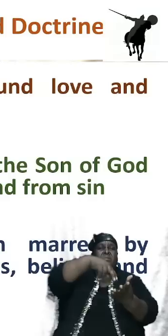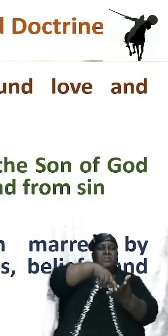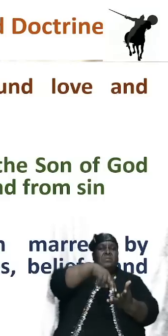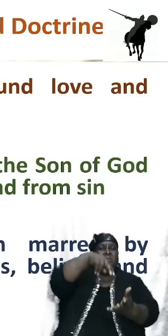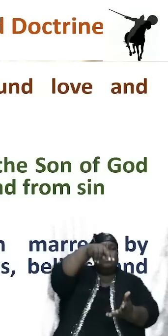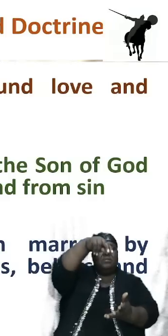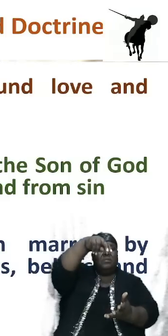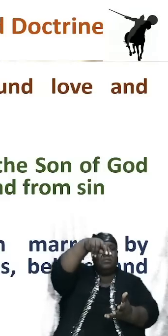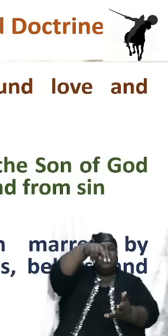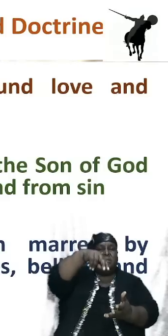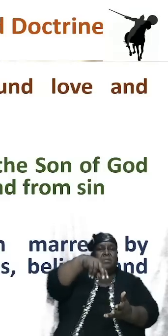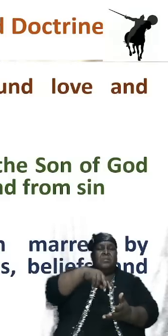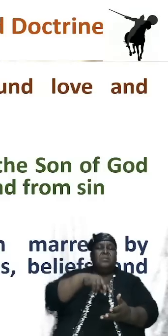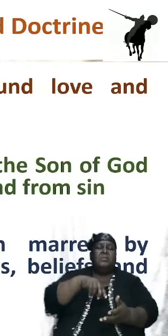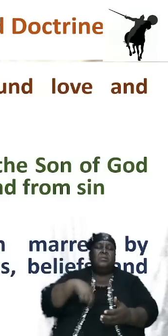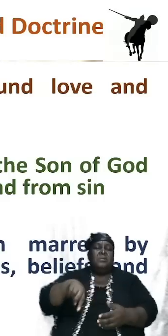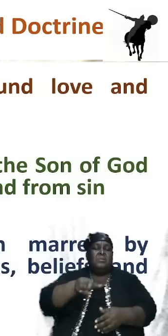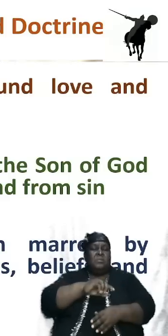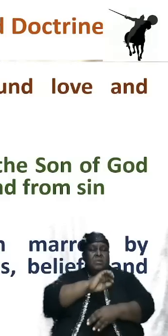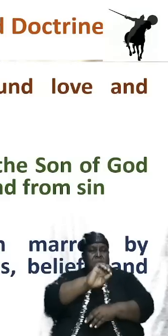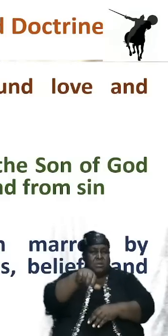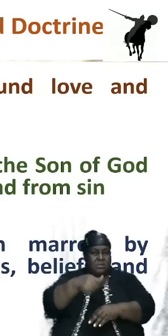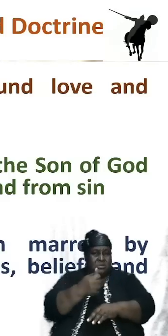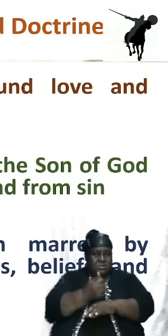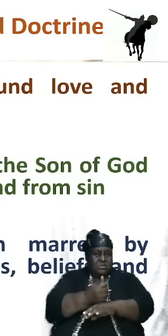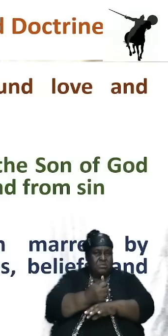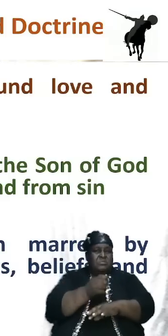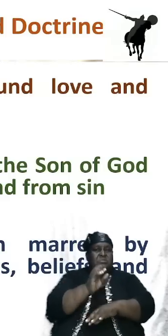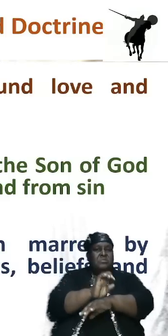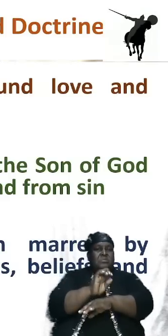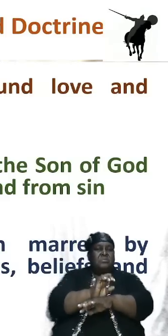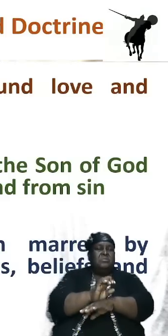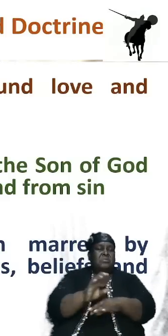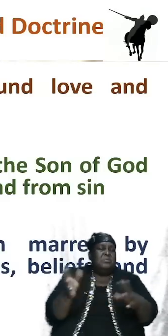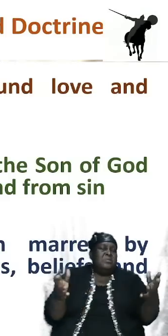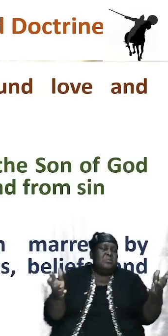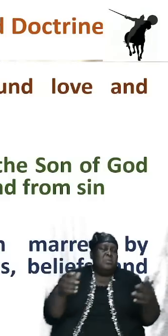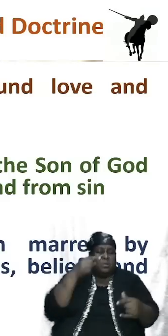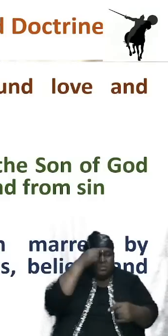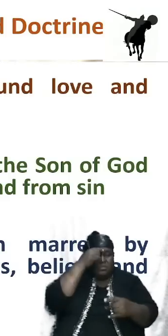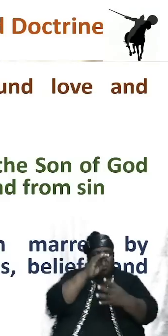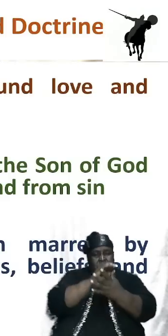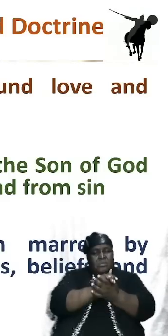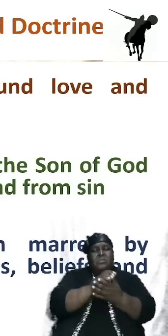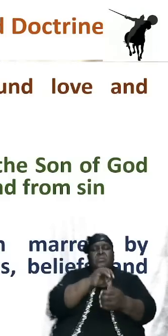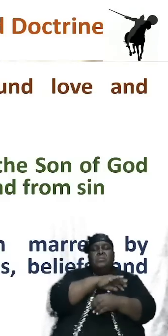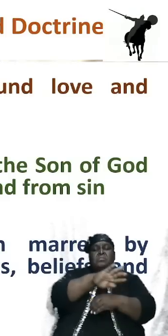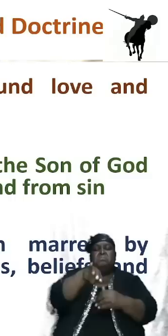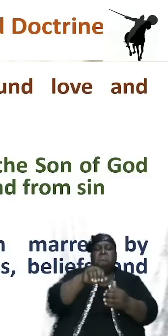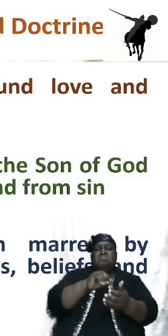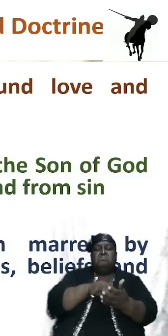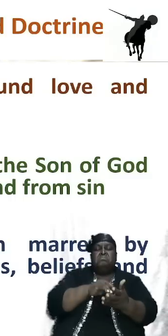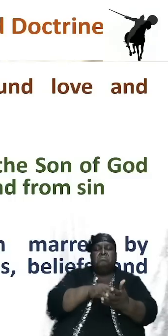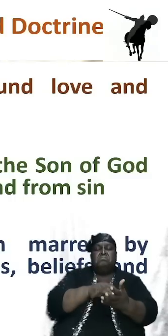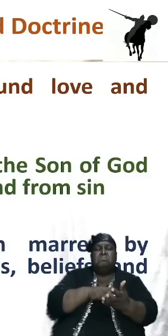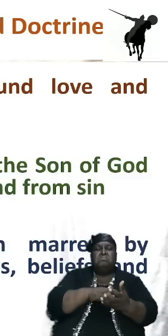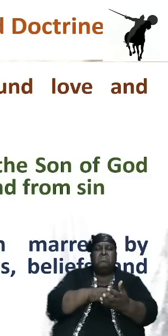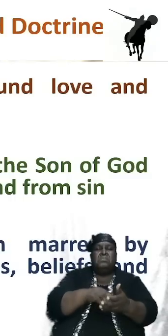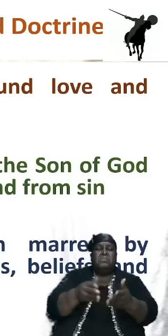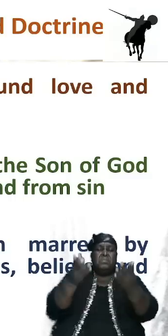could establish the church. Amen. And therefore, what we believe is centered around the fact that Jesus came and he loves us.